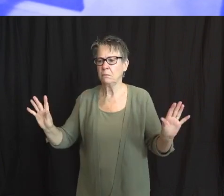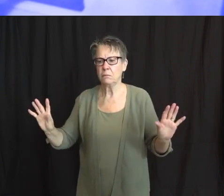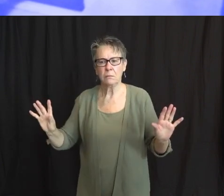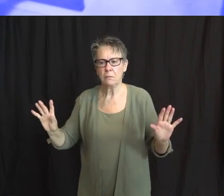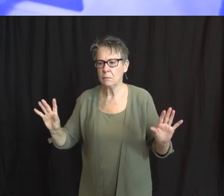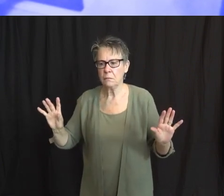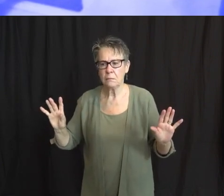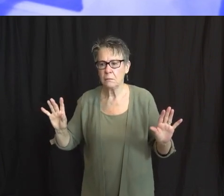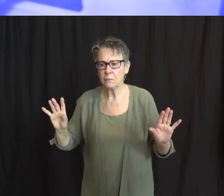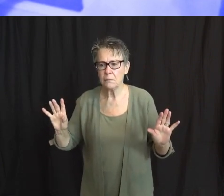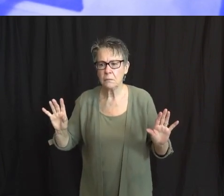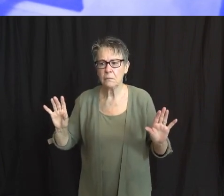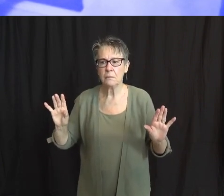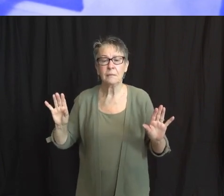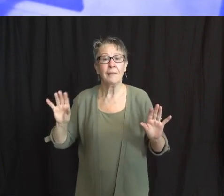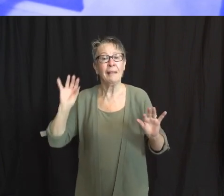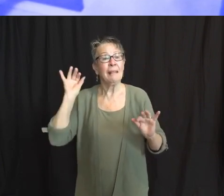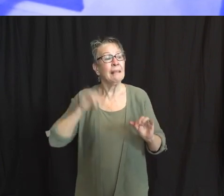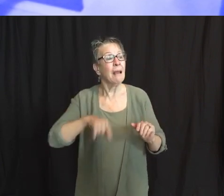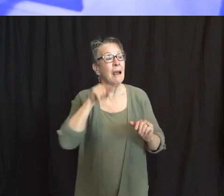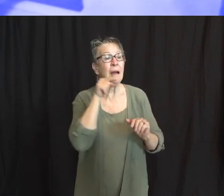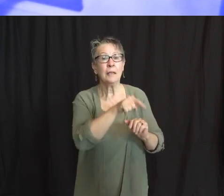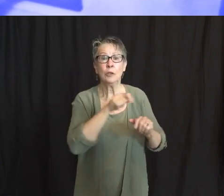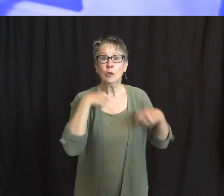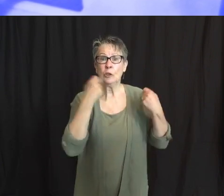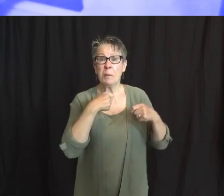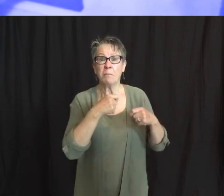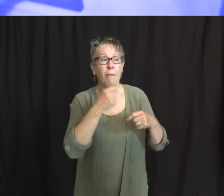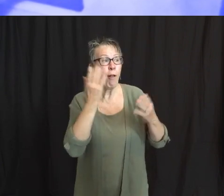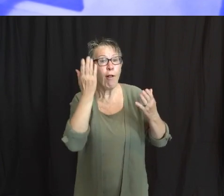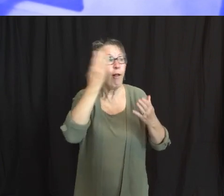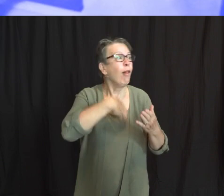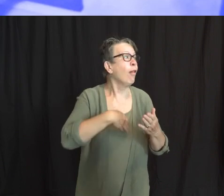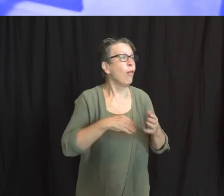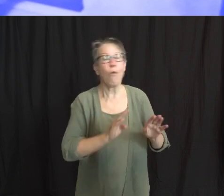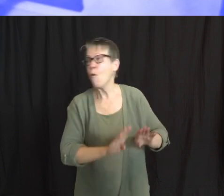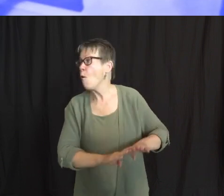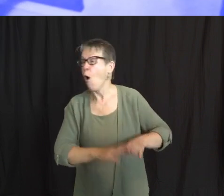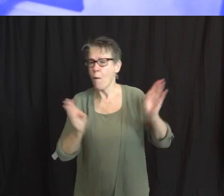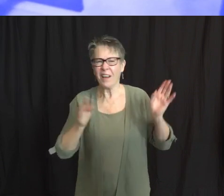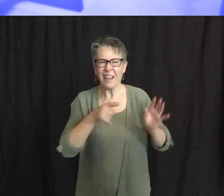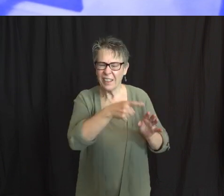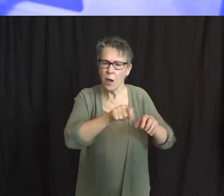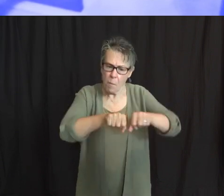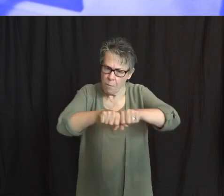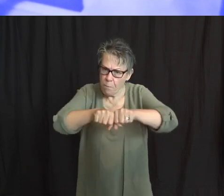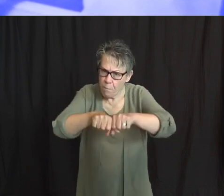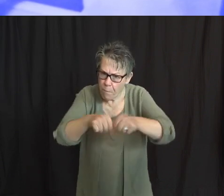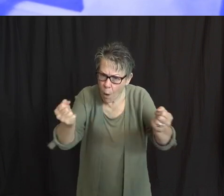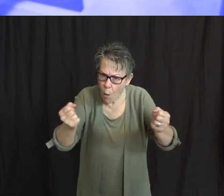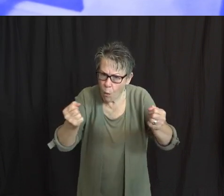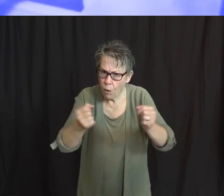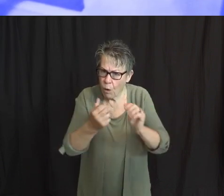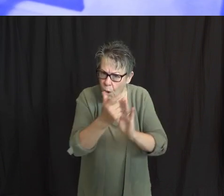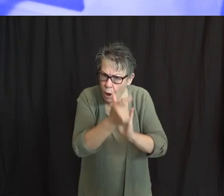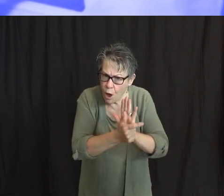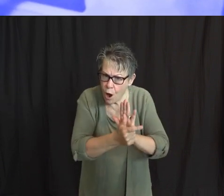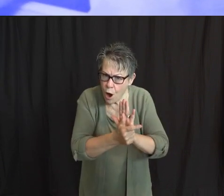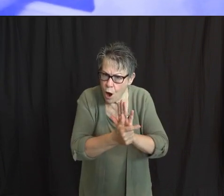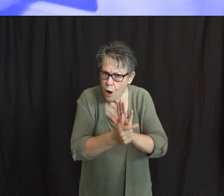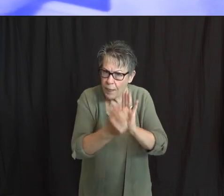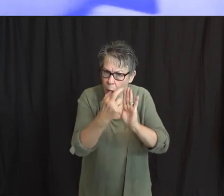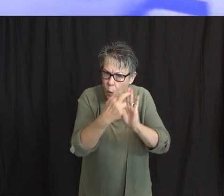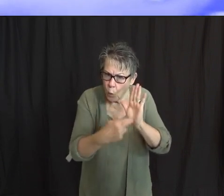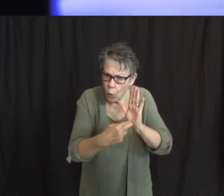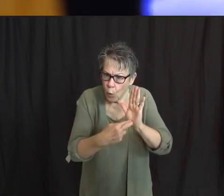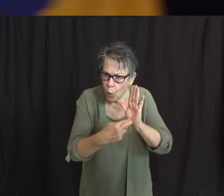a local police department's jurisdiction down there. And they, like I said, they issued a summons to the owner. Thank